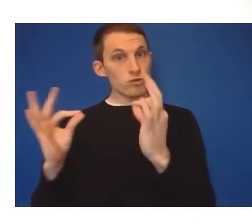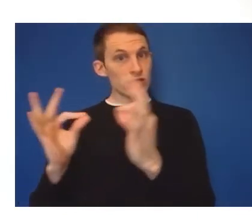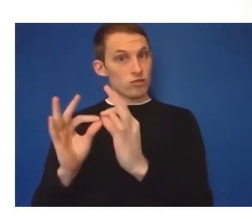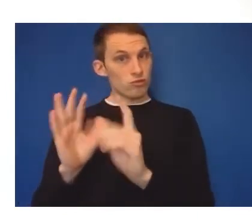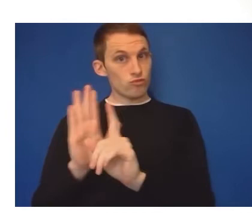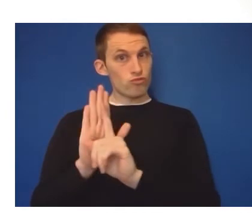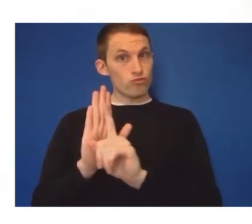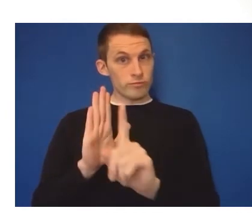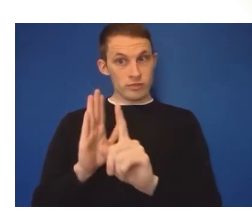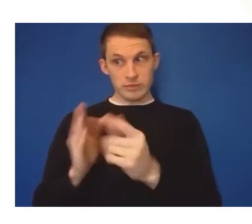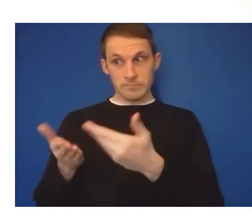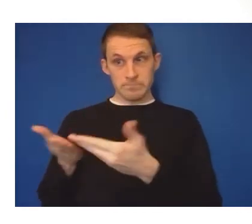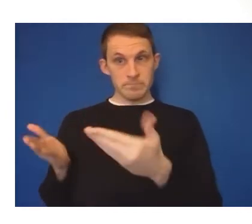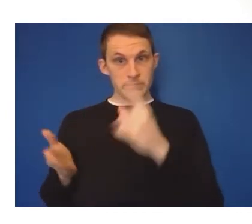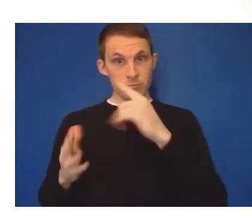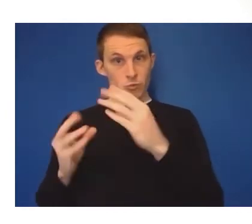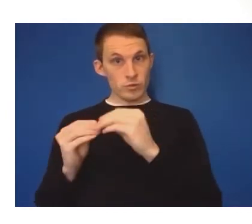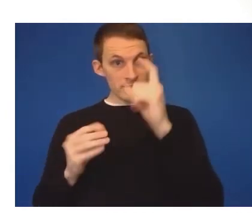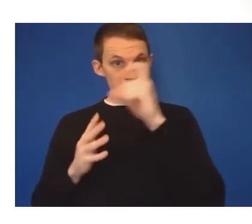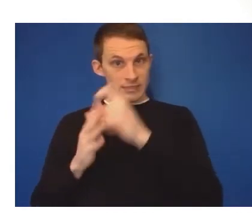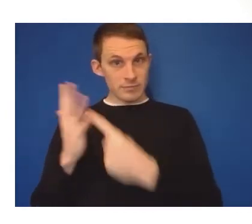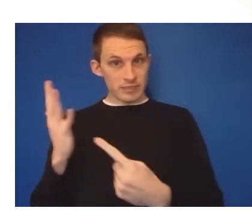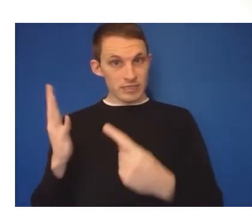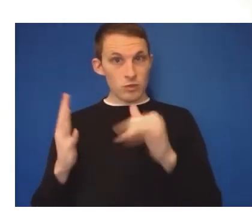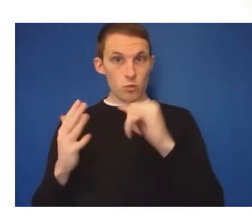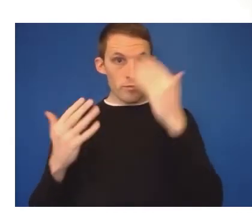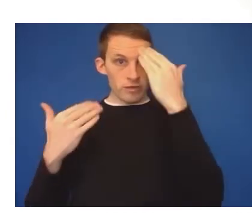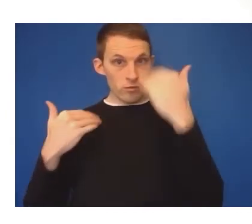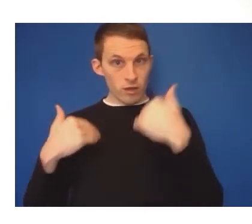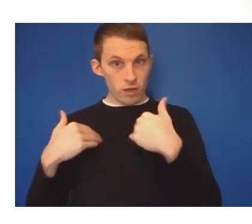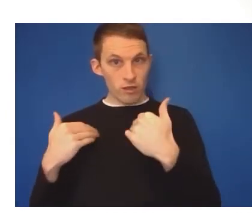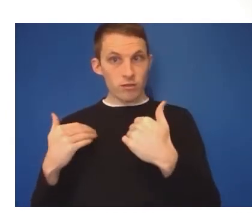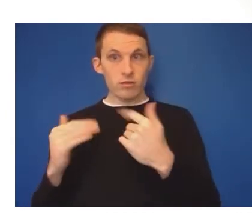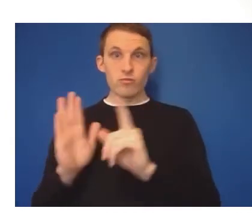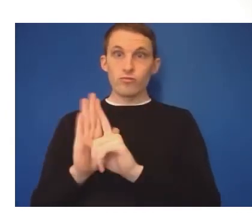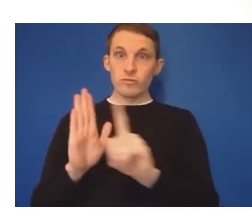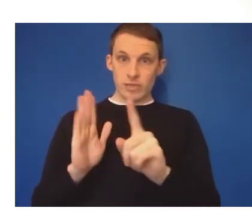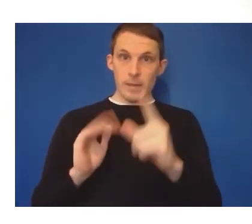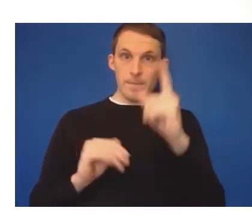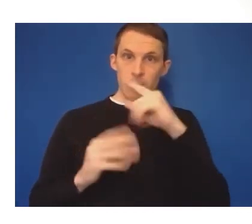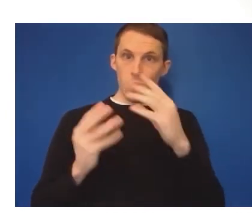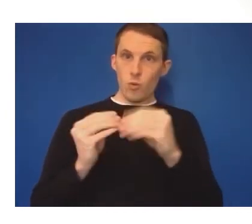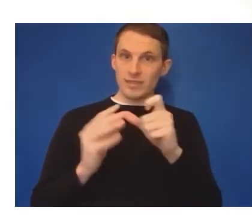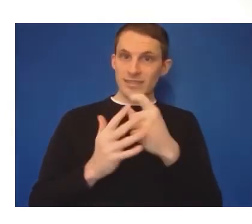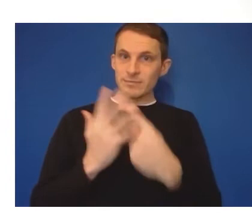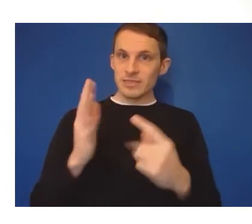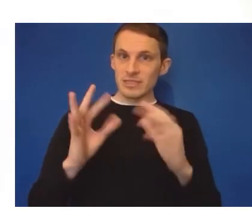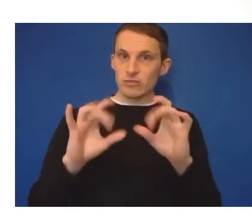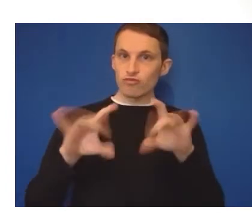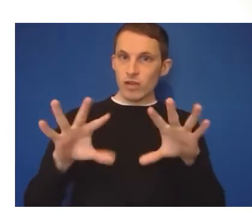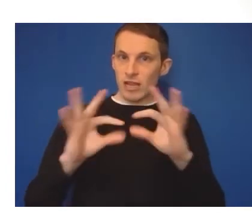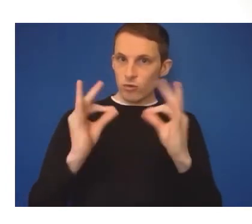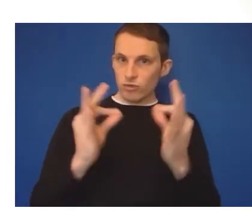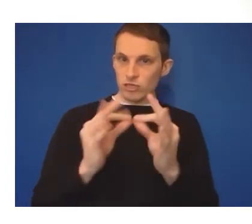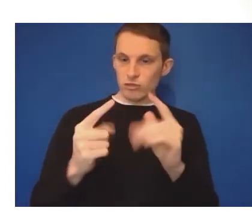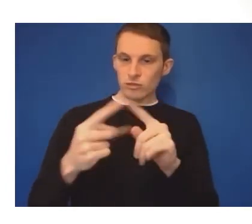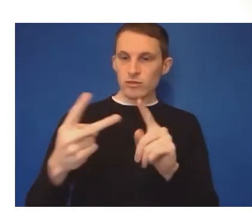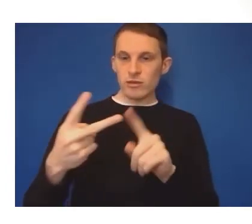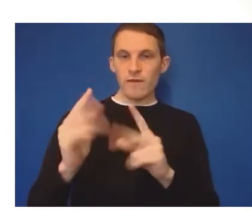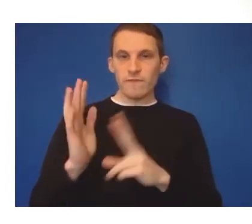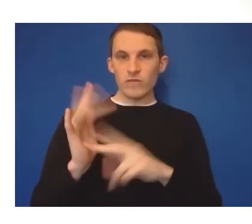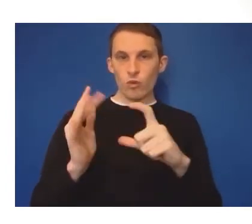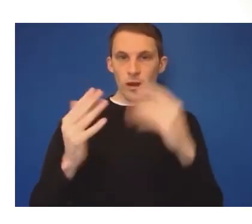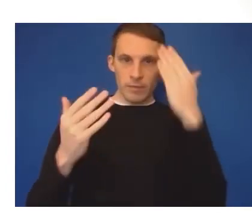with disability or mental health consumers, the first one, People with Disability Australia, and the second, the Victorian Mental Illness